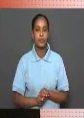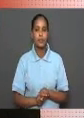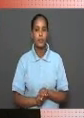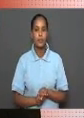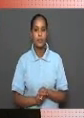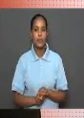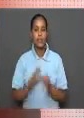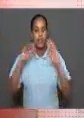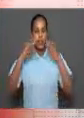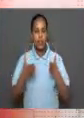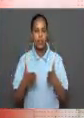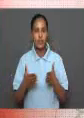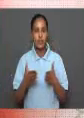rubber.